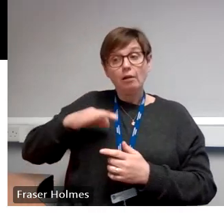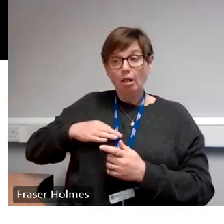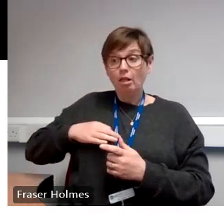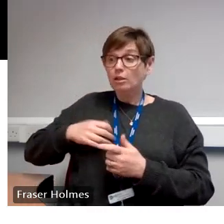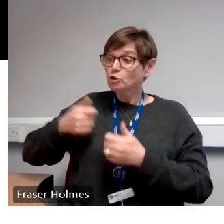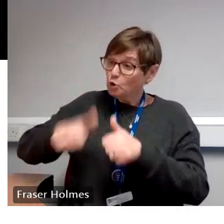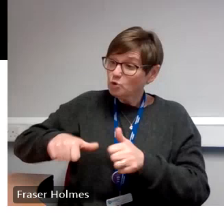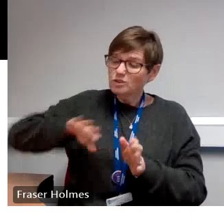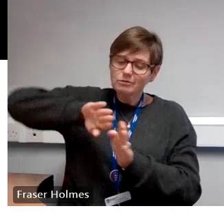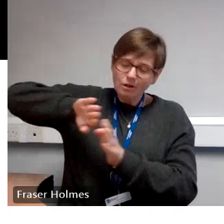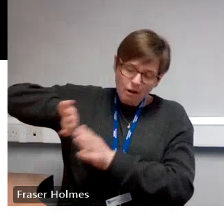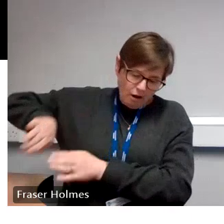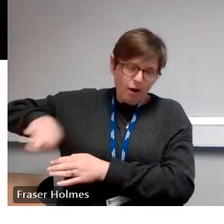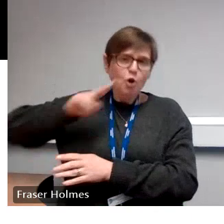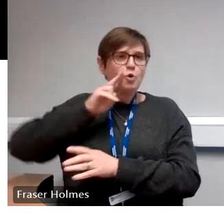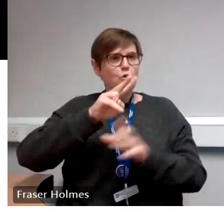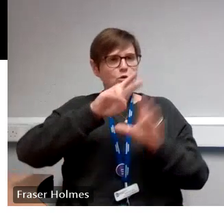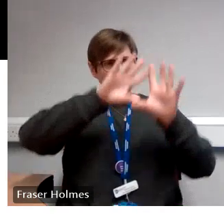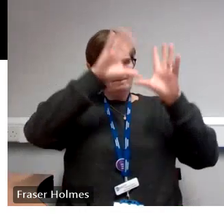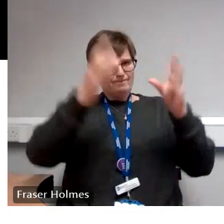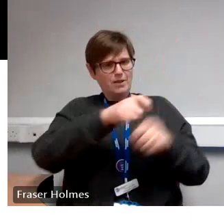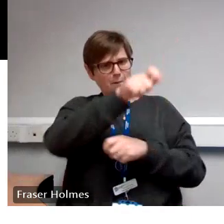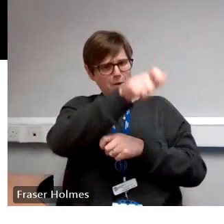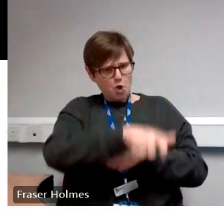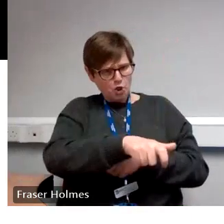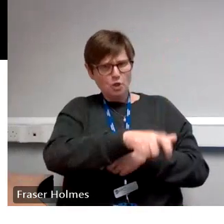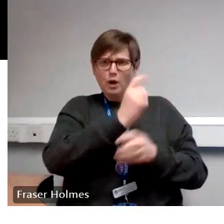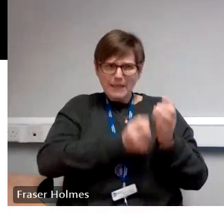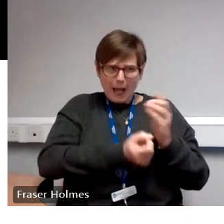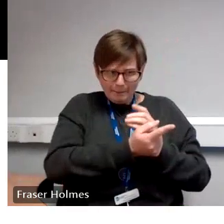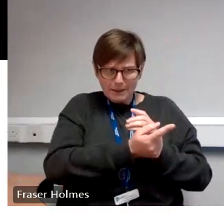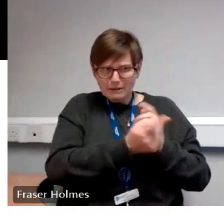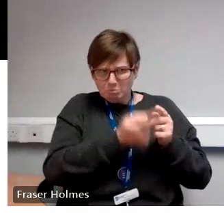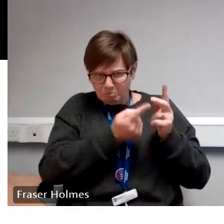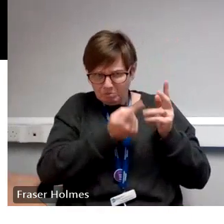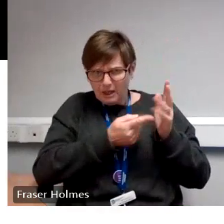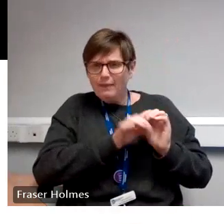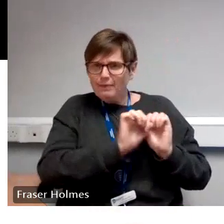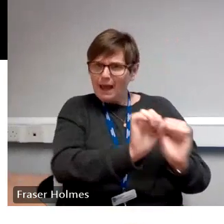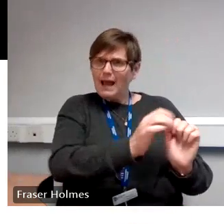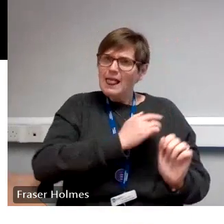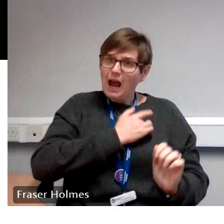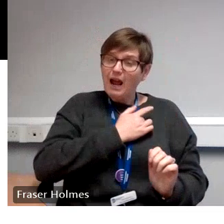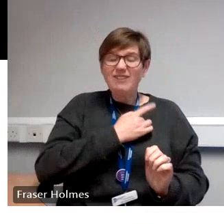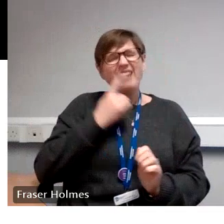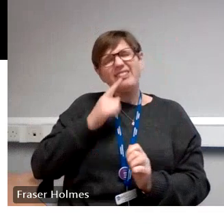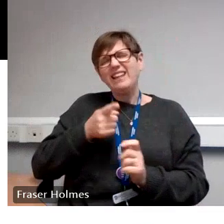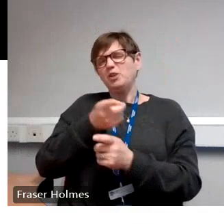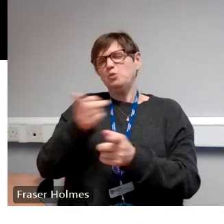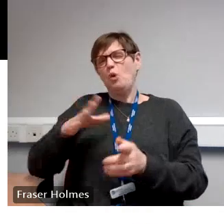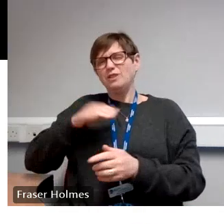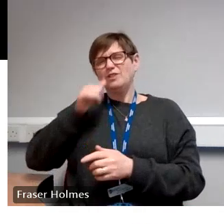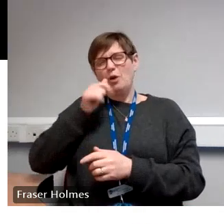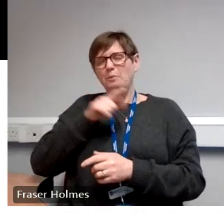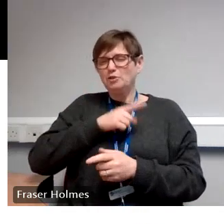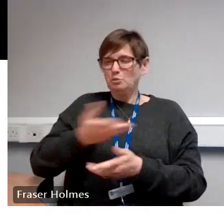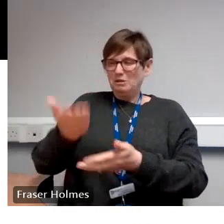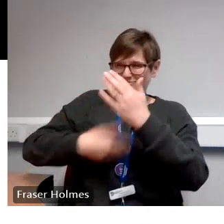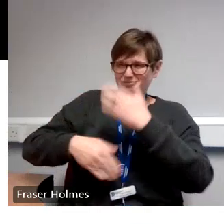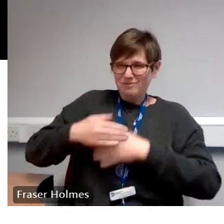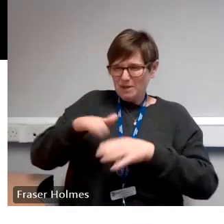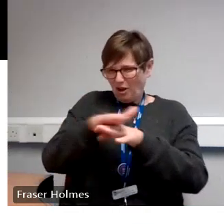the wider things that are going on in their life. Now, I think you know that because you gave us some really good descriptions that kind of cover that aspect